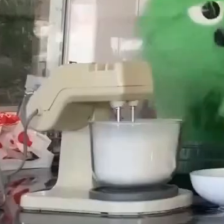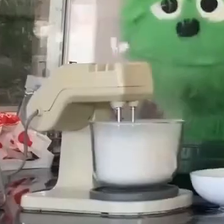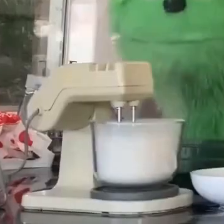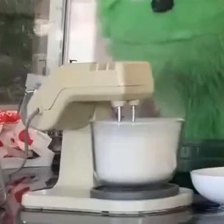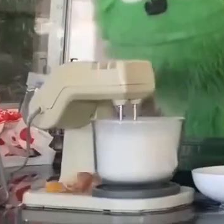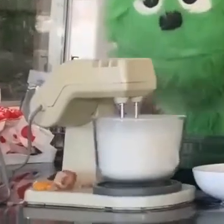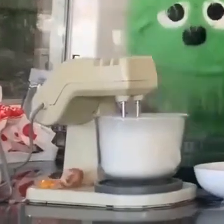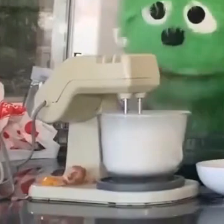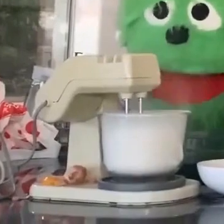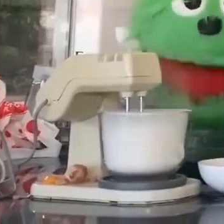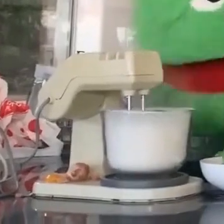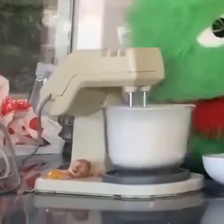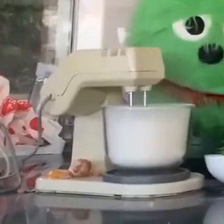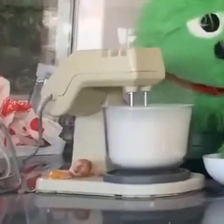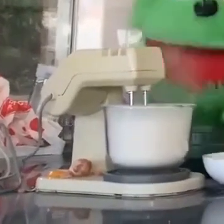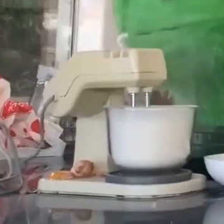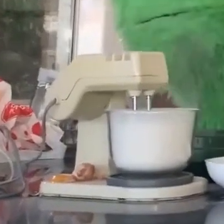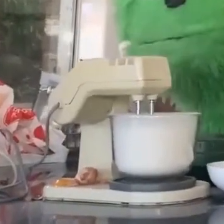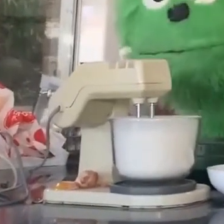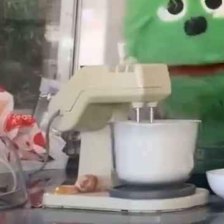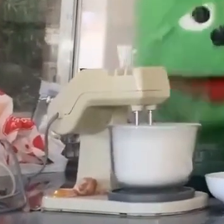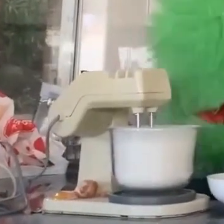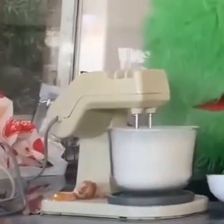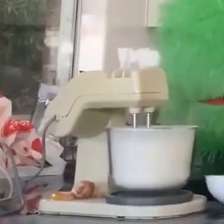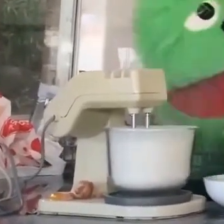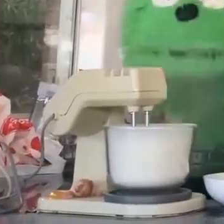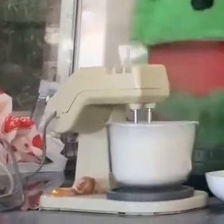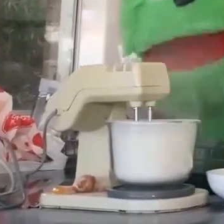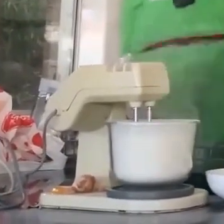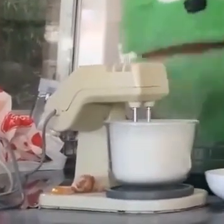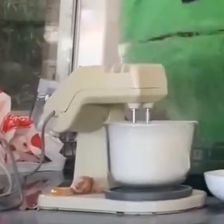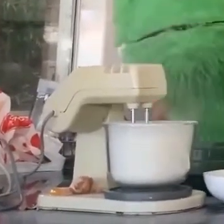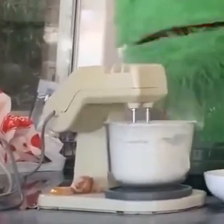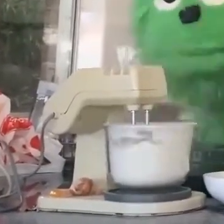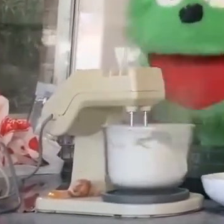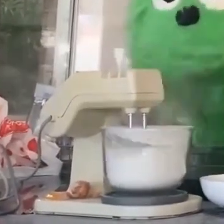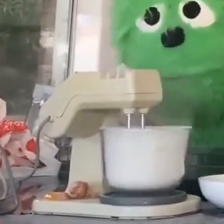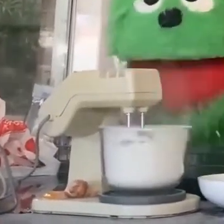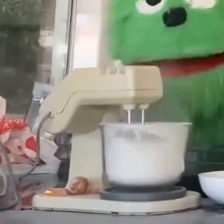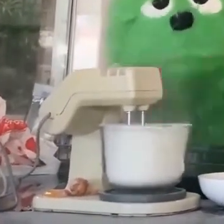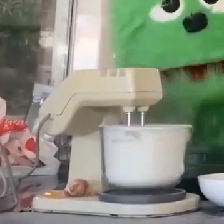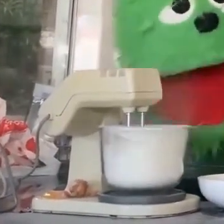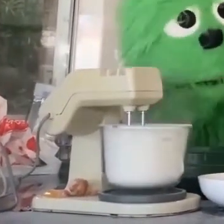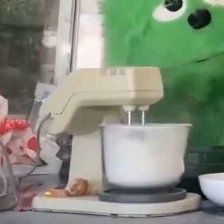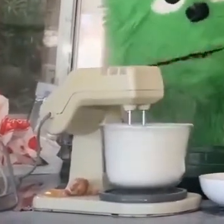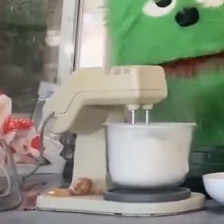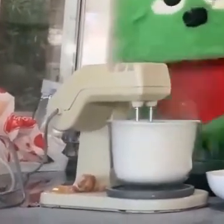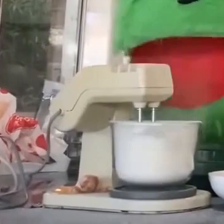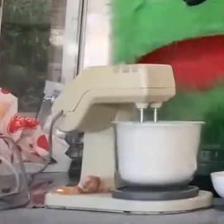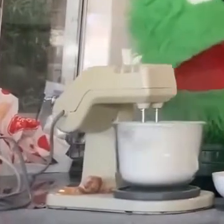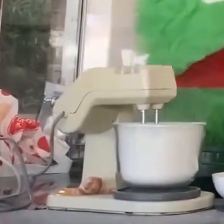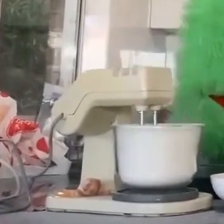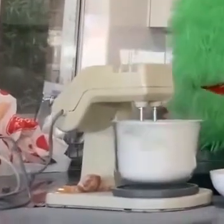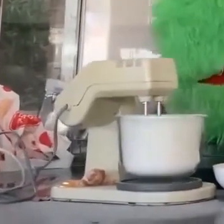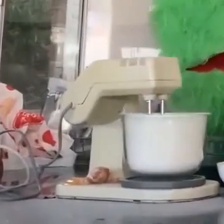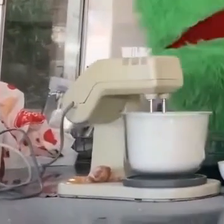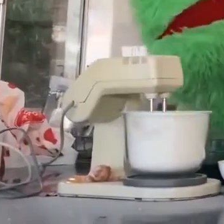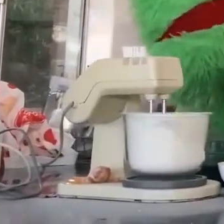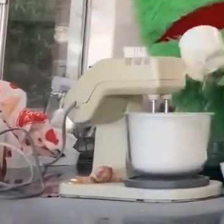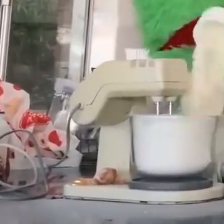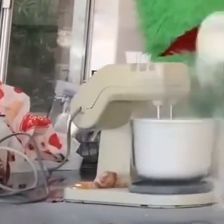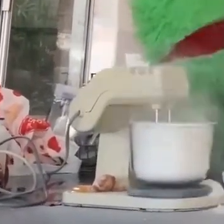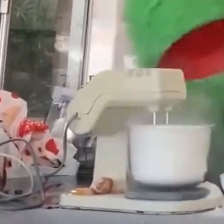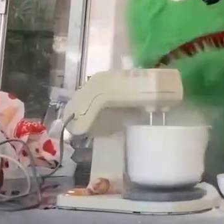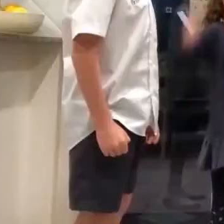earth. Philippians chapter 2, 8 and 9. Jesus, he's the King. He's